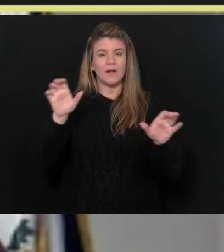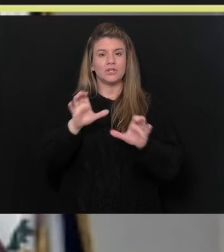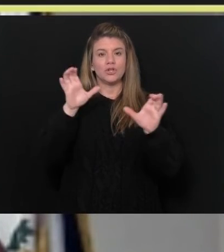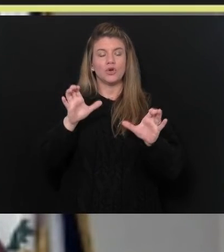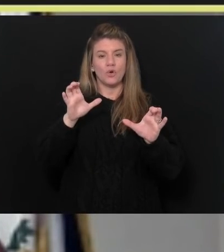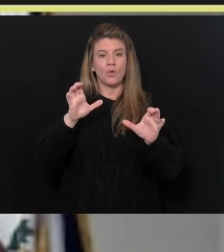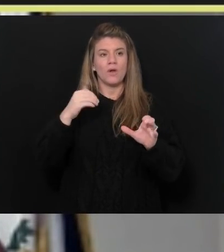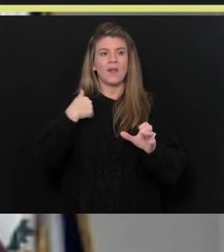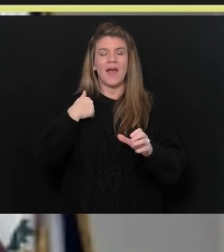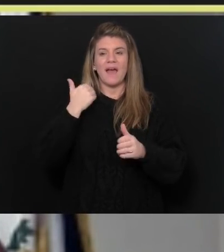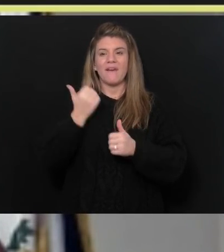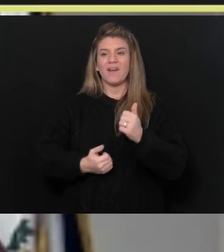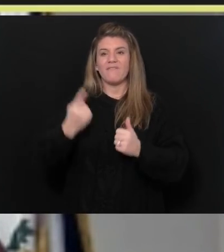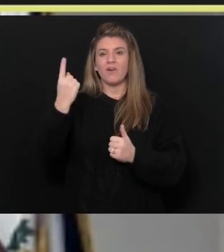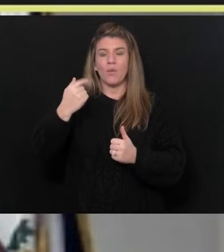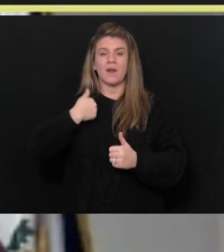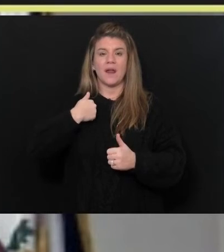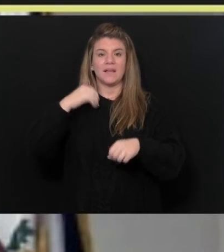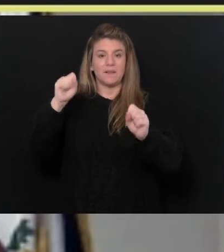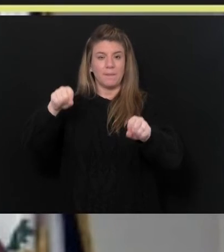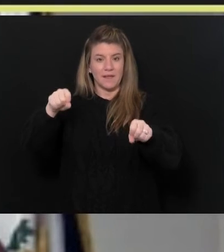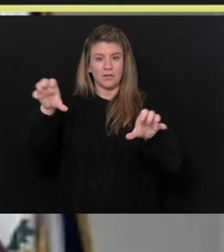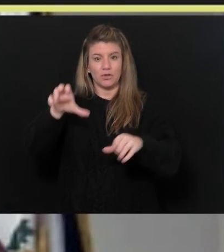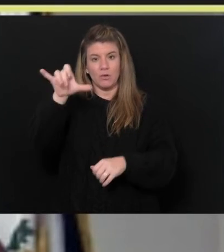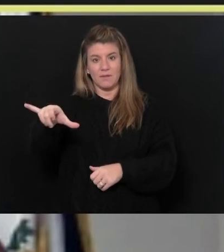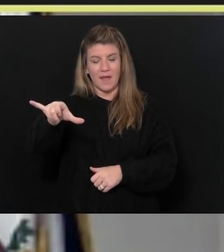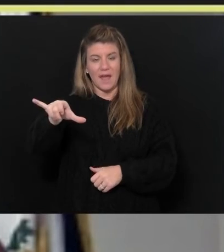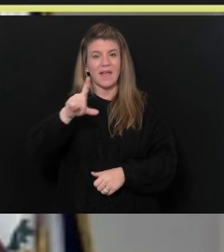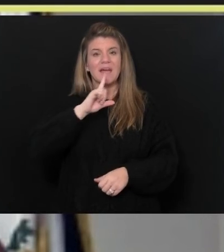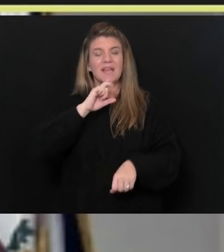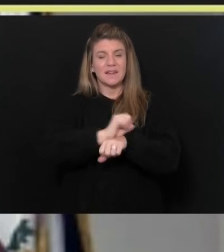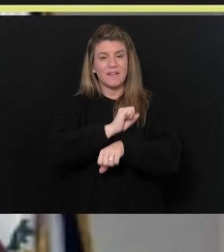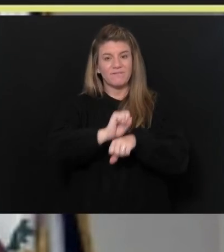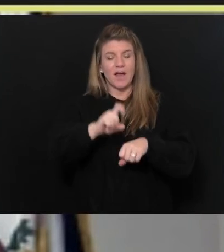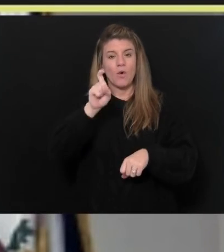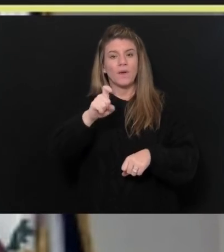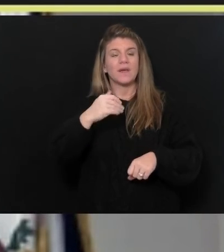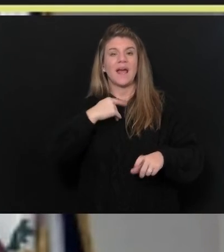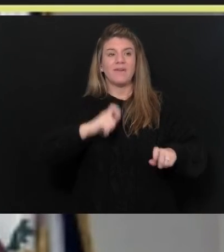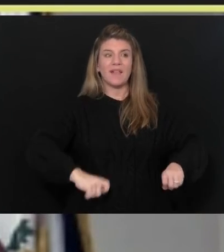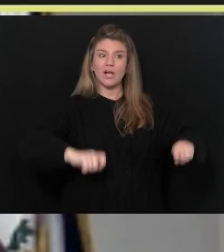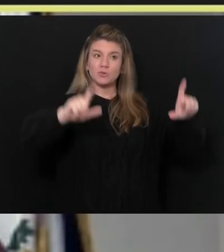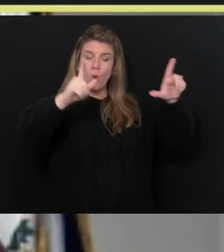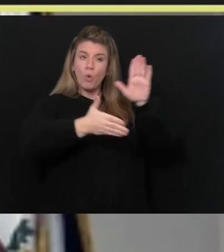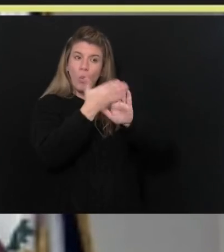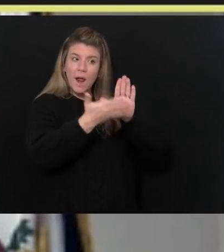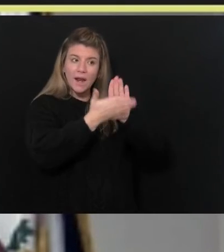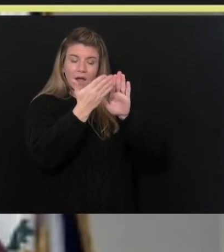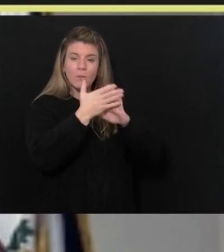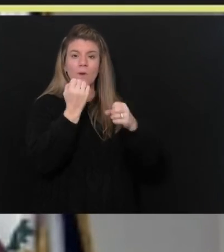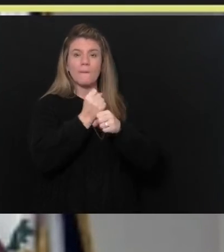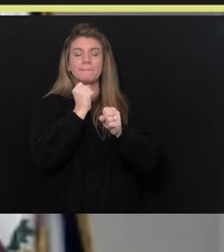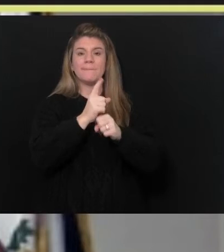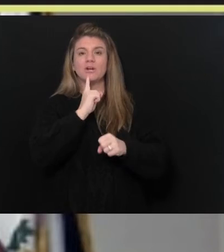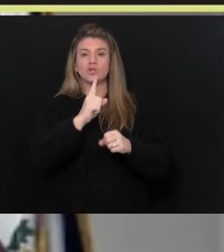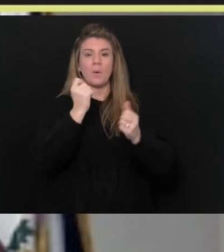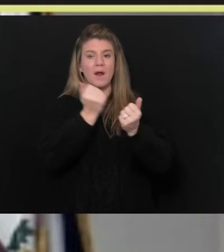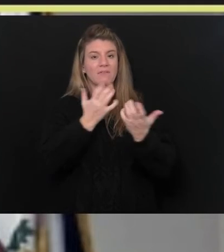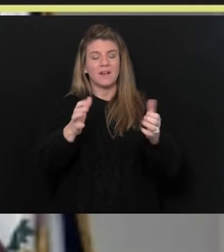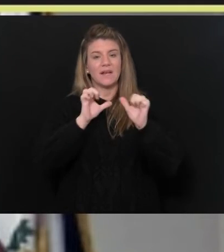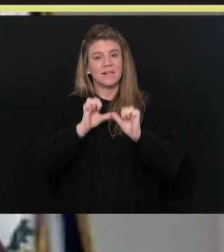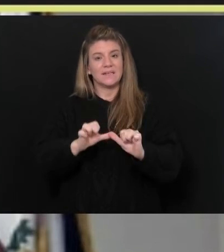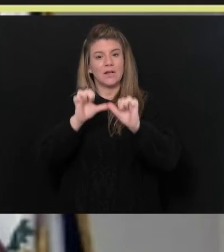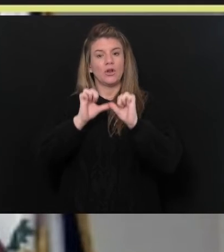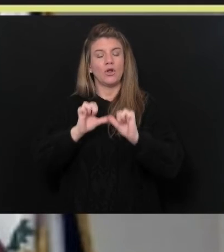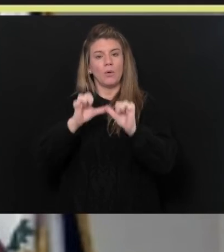the ability to do. But with that, we still need to keep the dashboard running. We need to make sure everything is continues